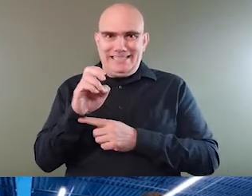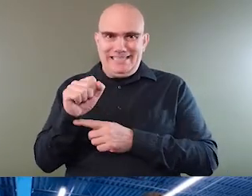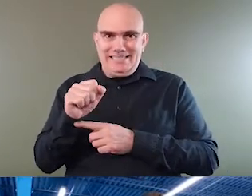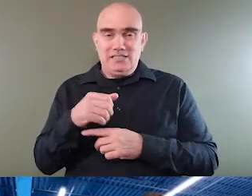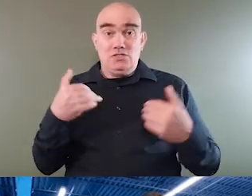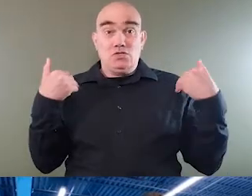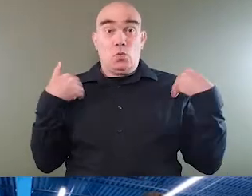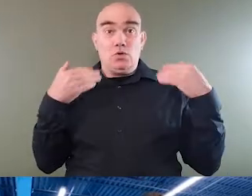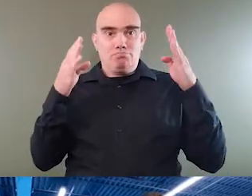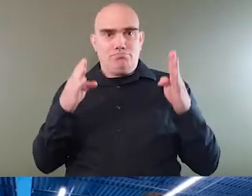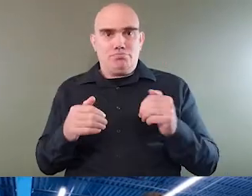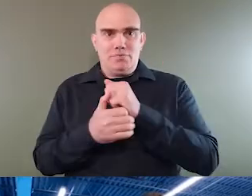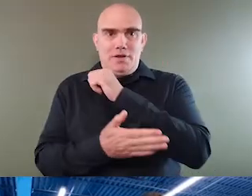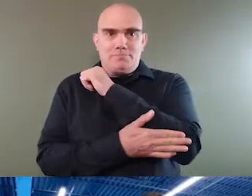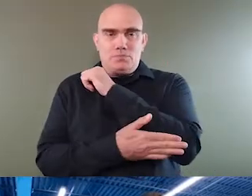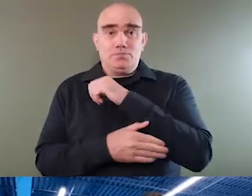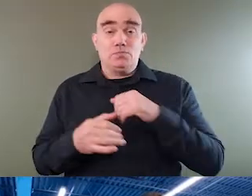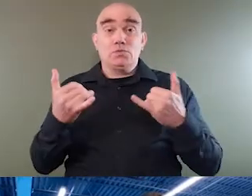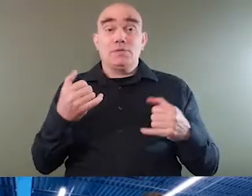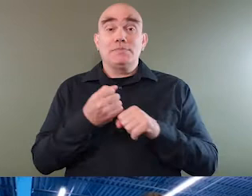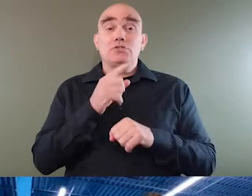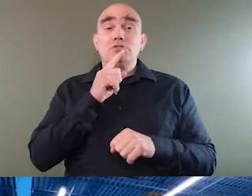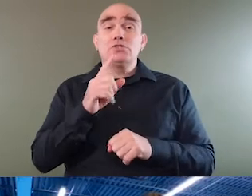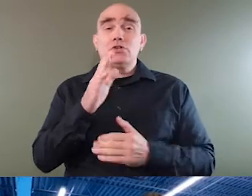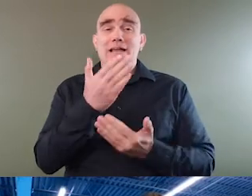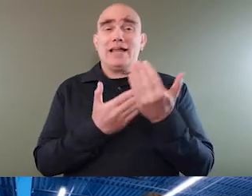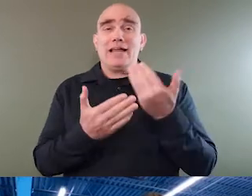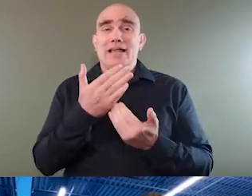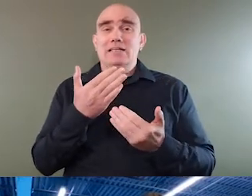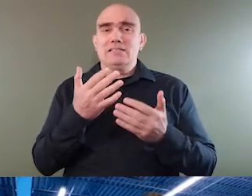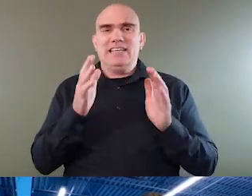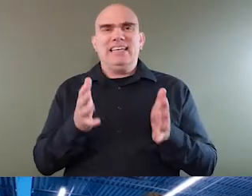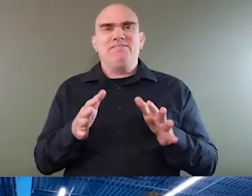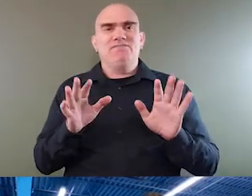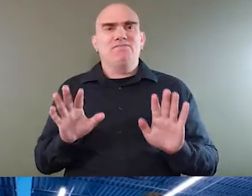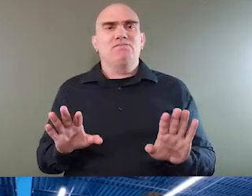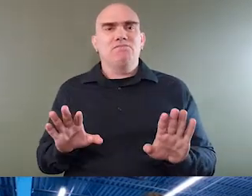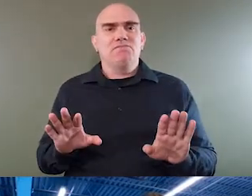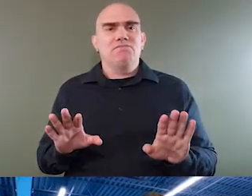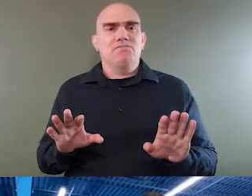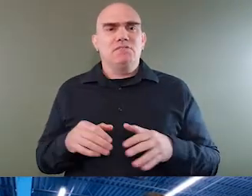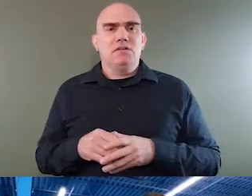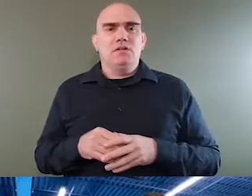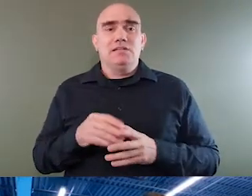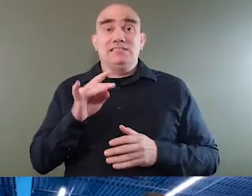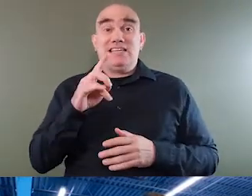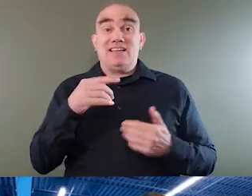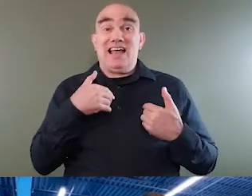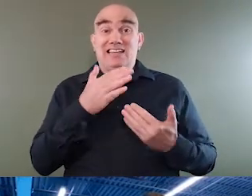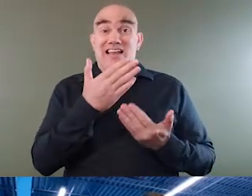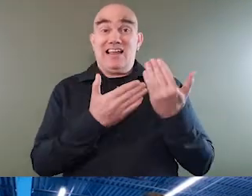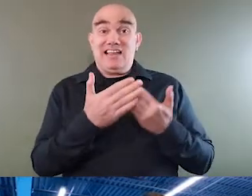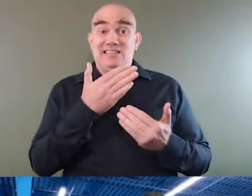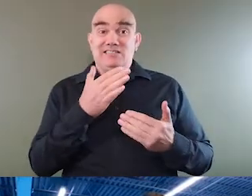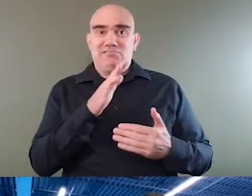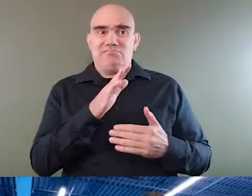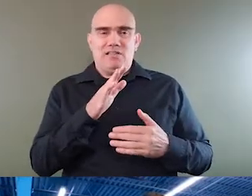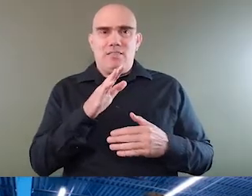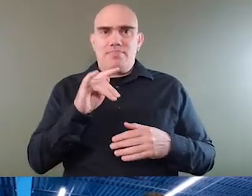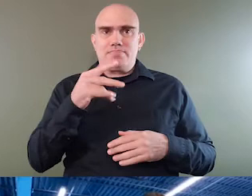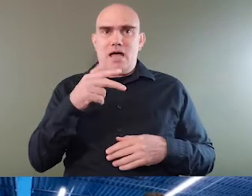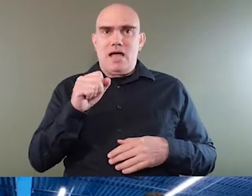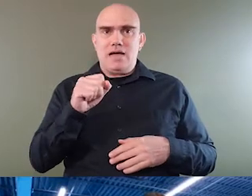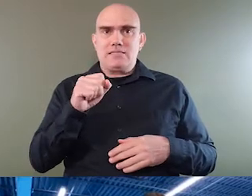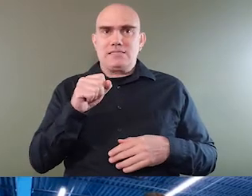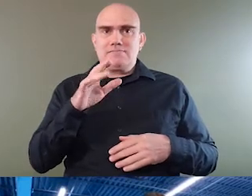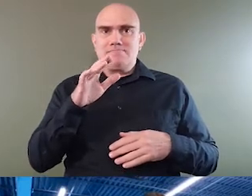today, make sure that you leave your hands wherever they are. David's got his hands at the ends of his thighs, right by his knees.